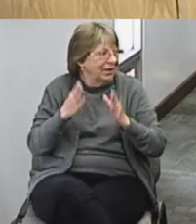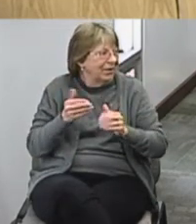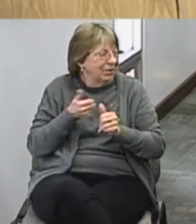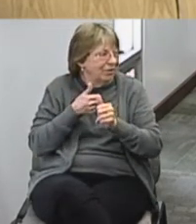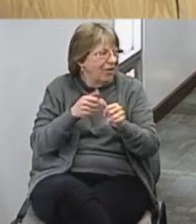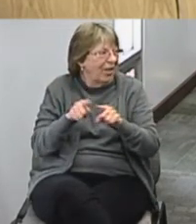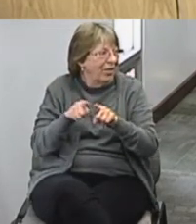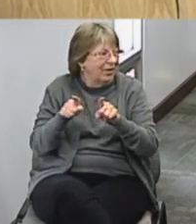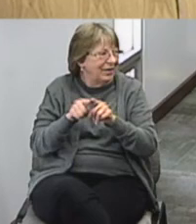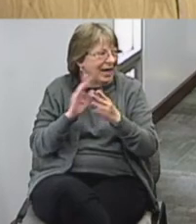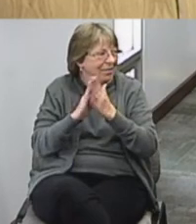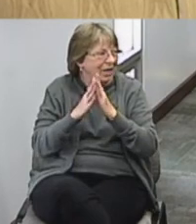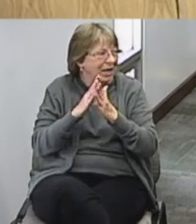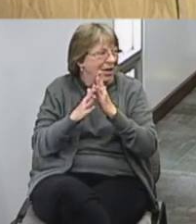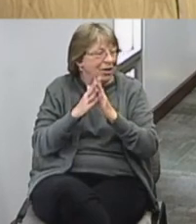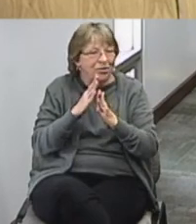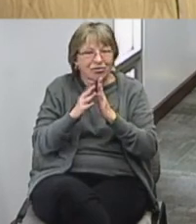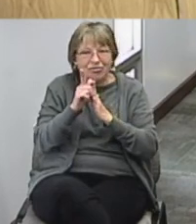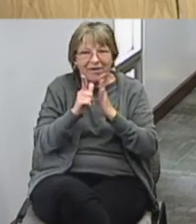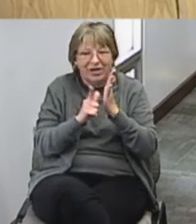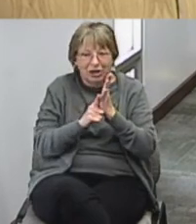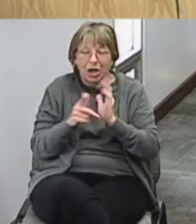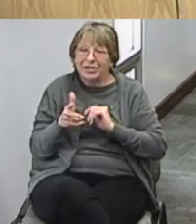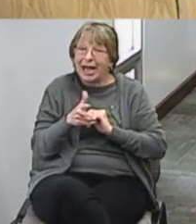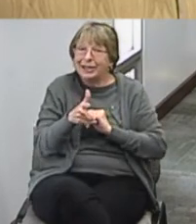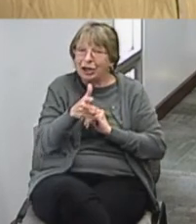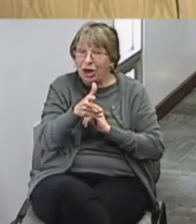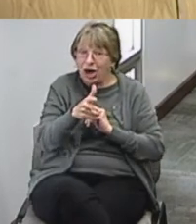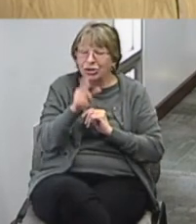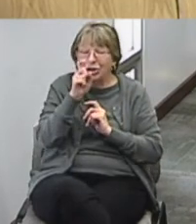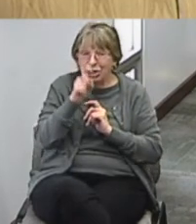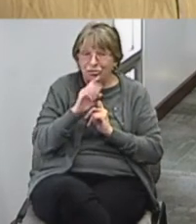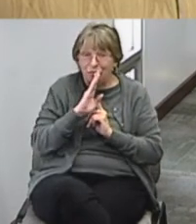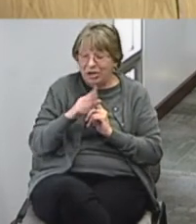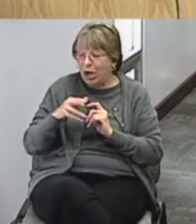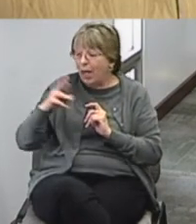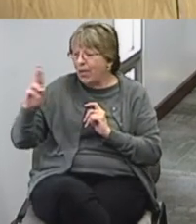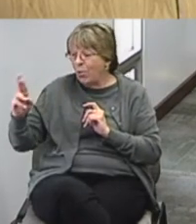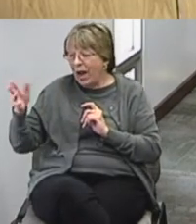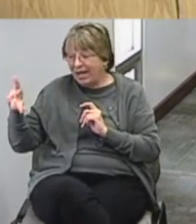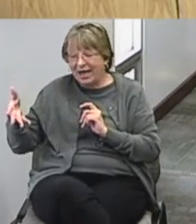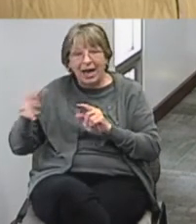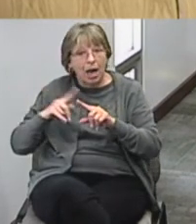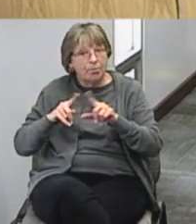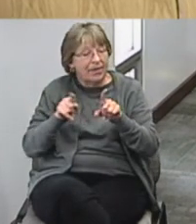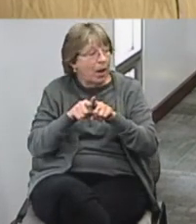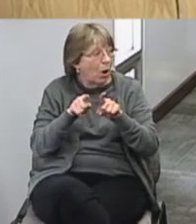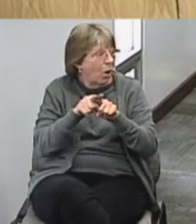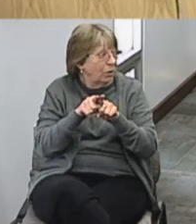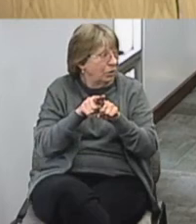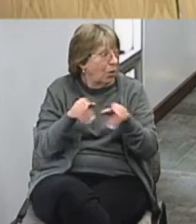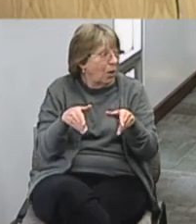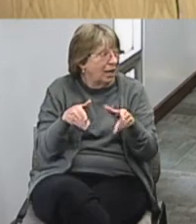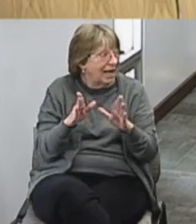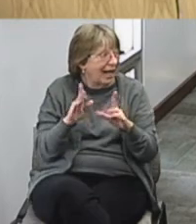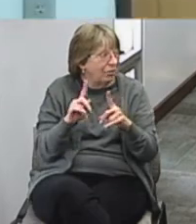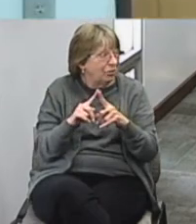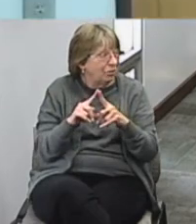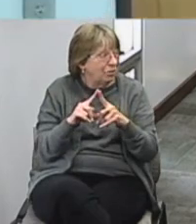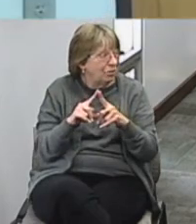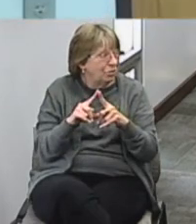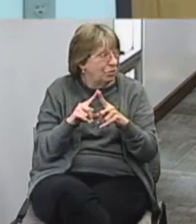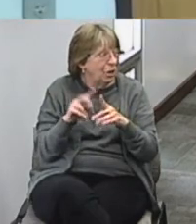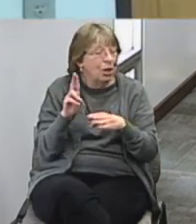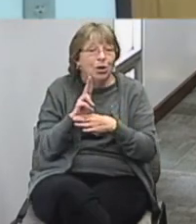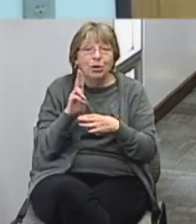traffic laws as a motor vehicle. So they are supposed to be on the right side of the road. However, they are also allowed to take up a traffic